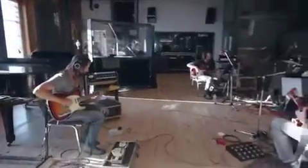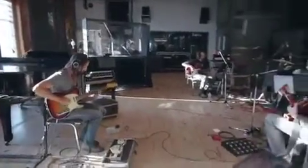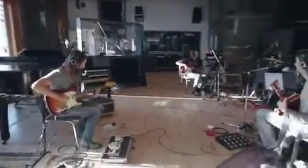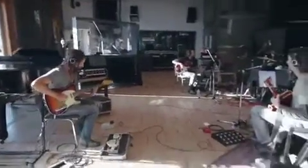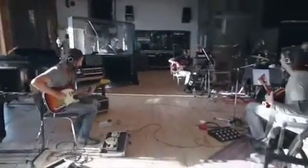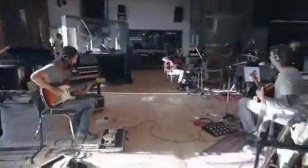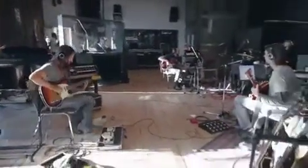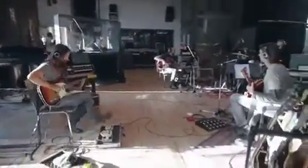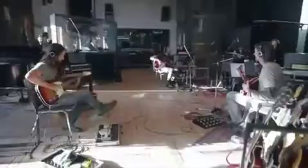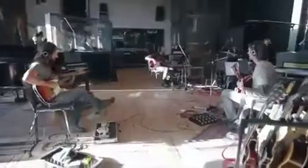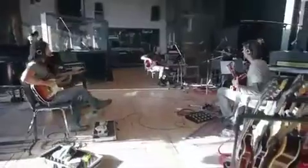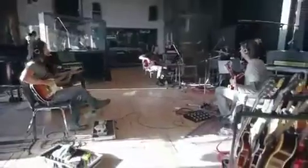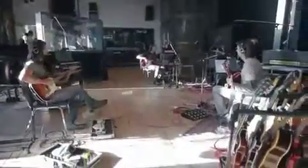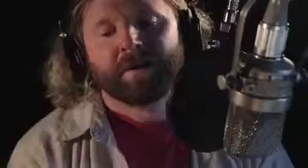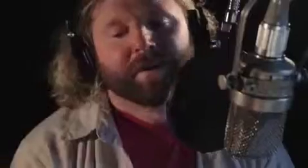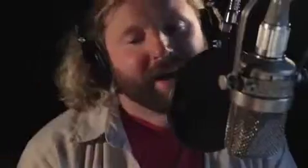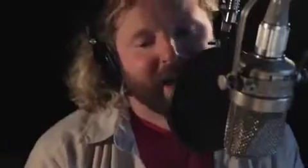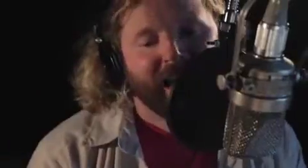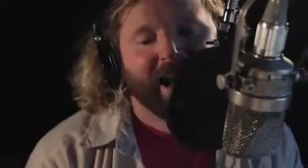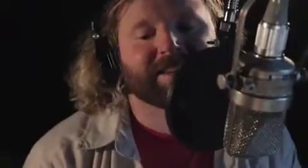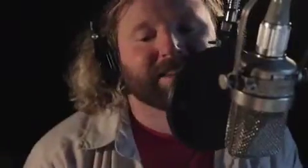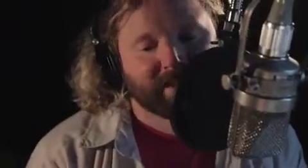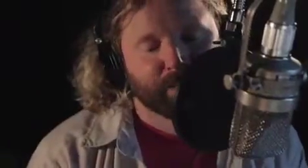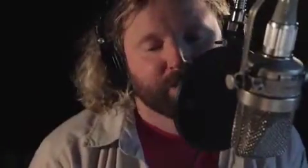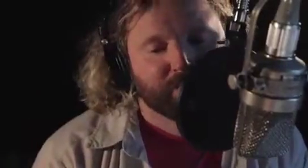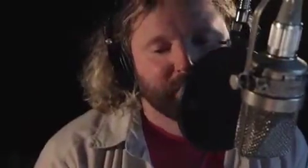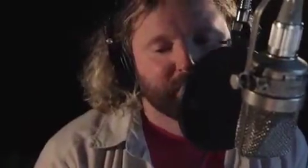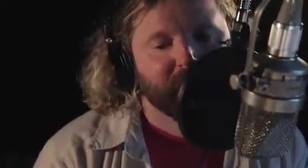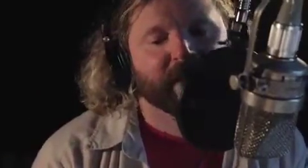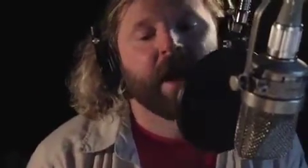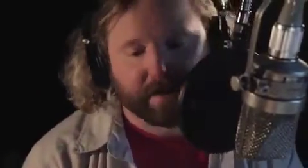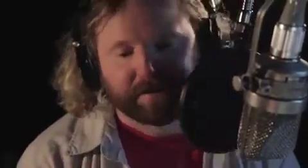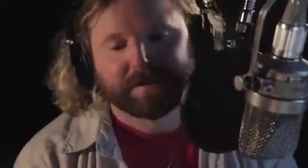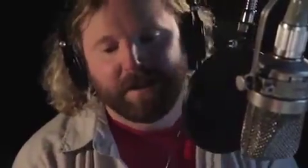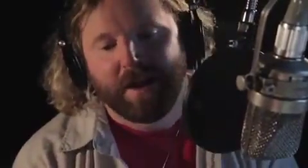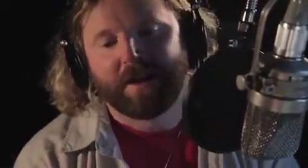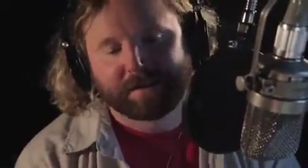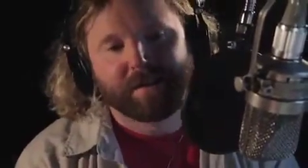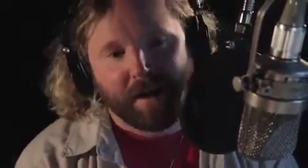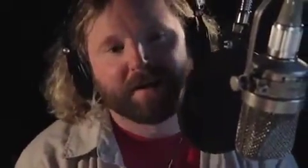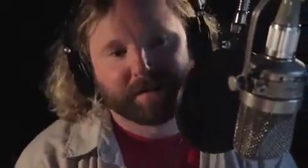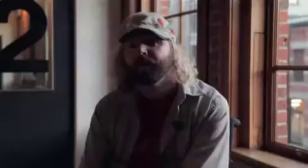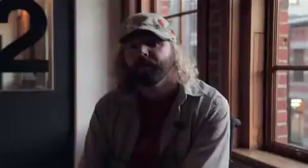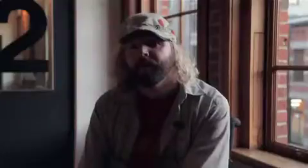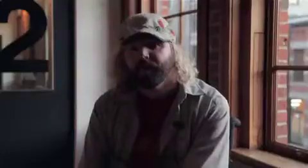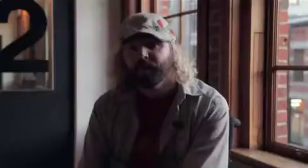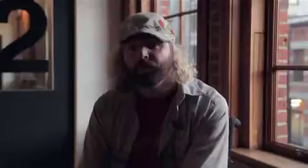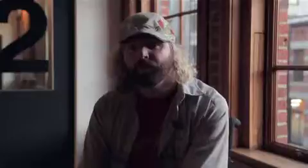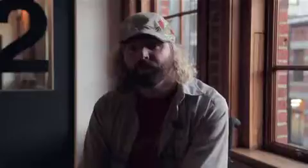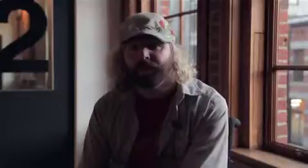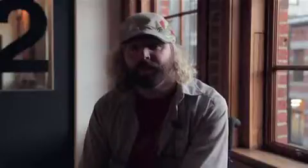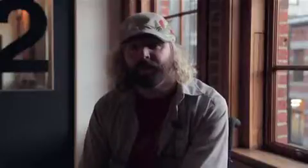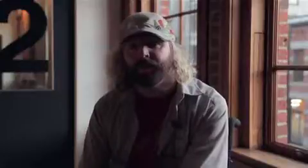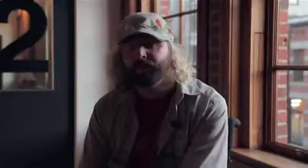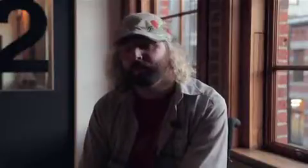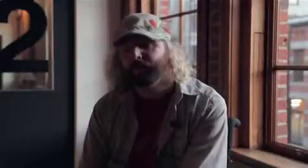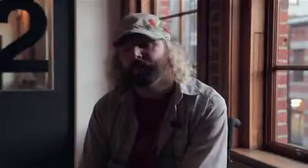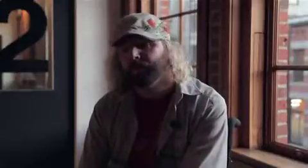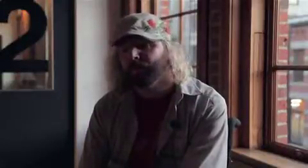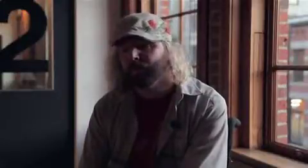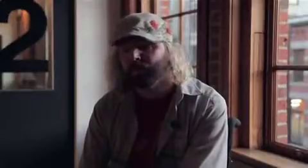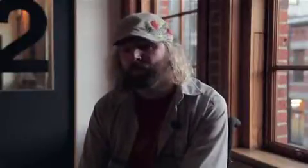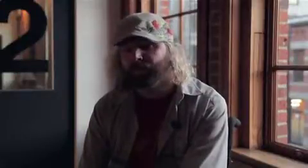you're involved in something and you're really stoked on a project or sports, whatever it might be, and for people to get into